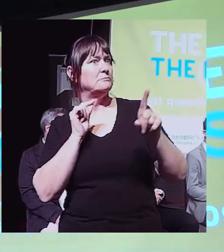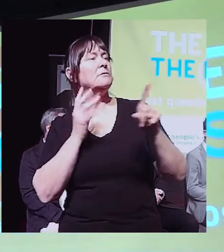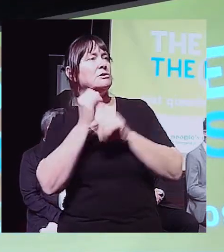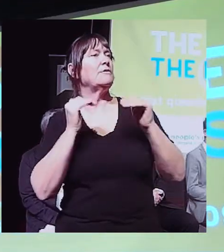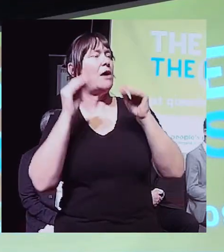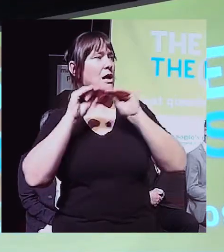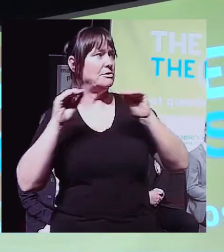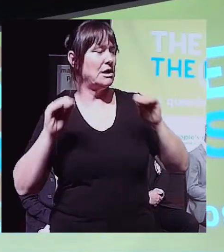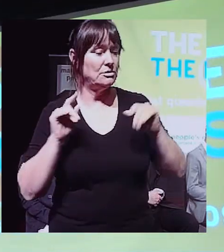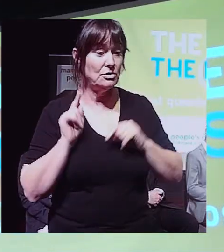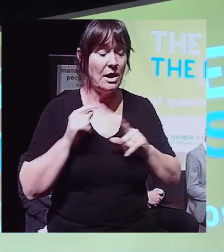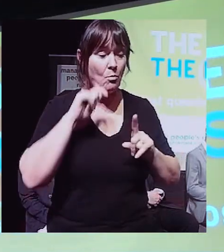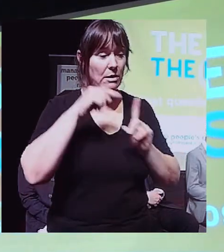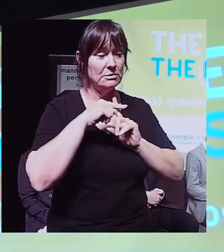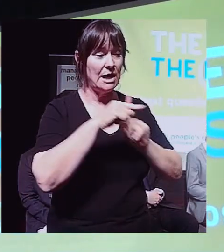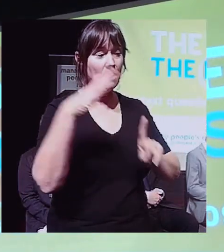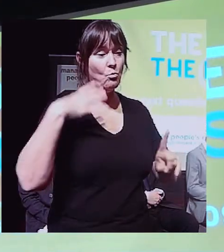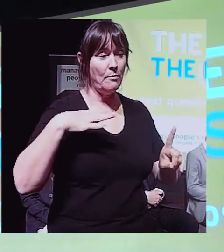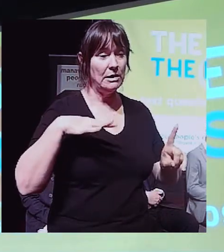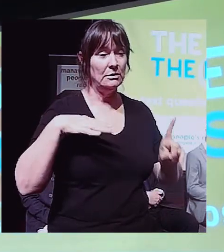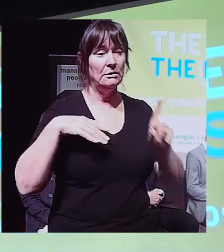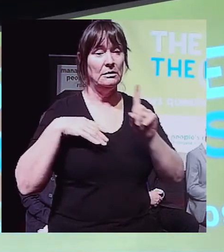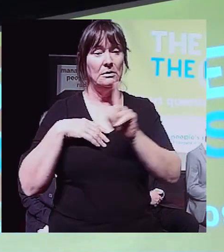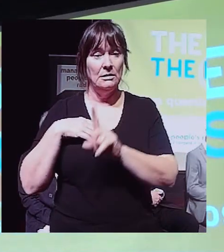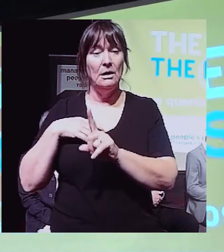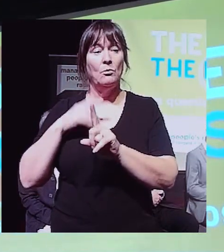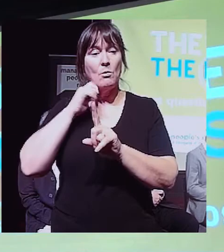particular, but in terms of rolling that out, acknowledging